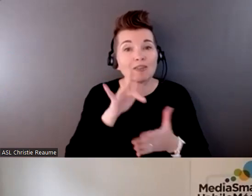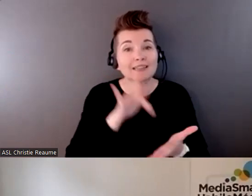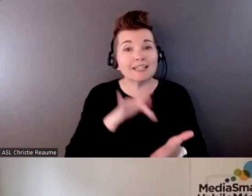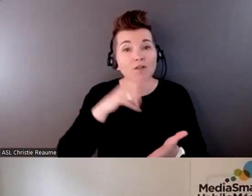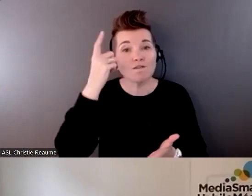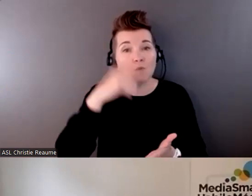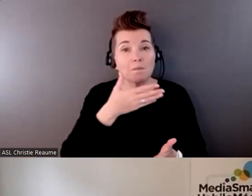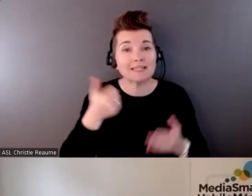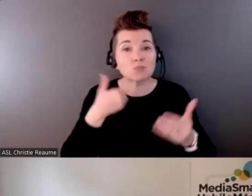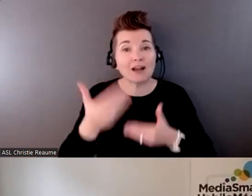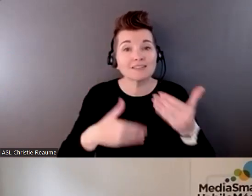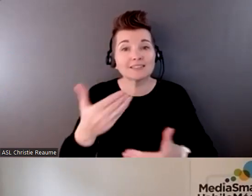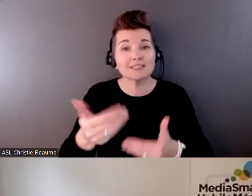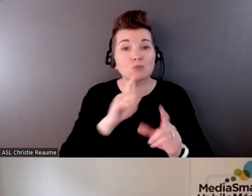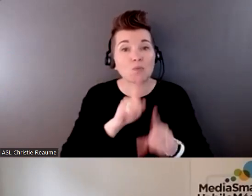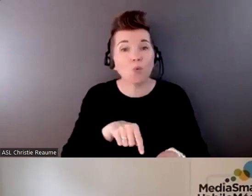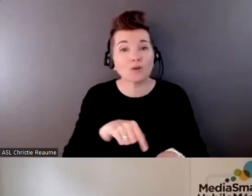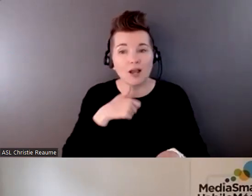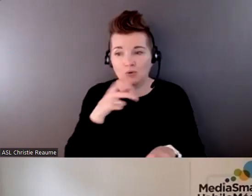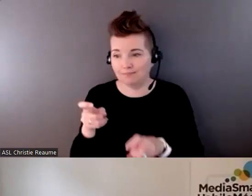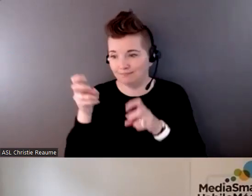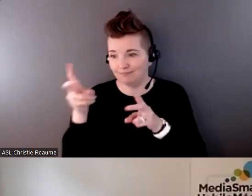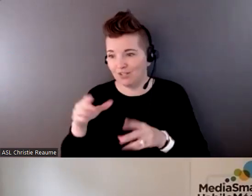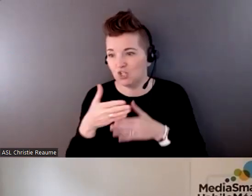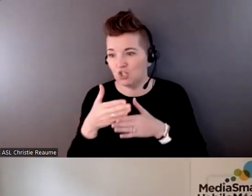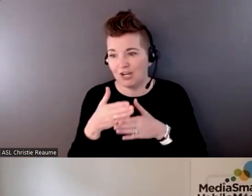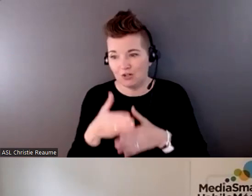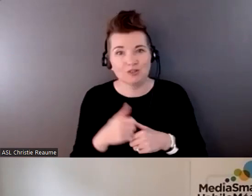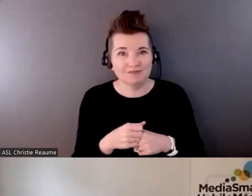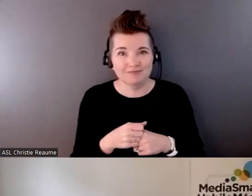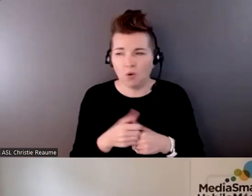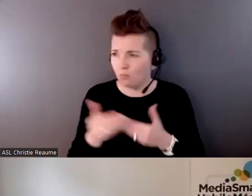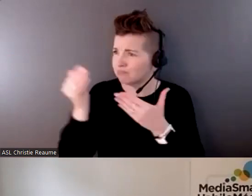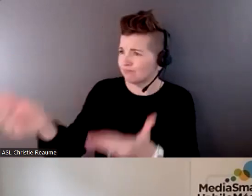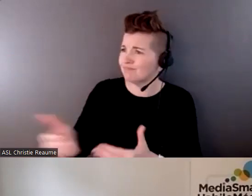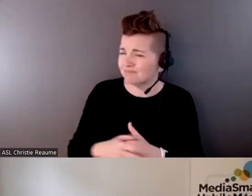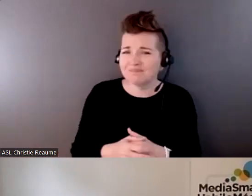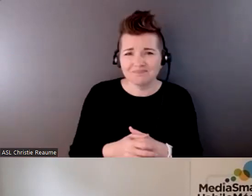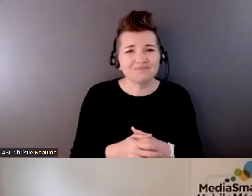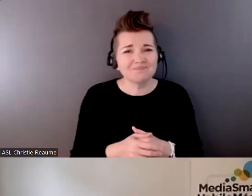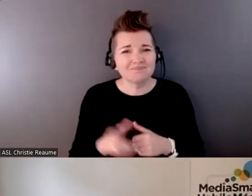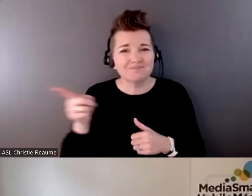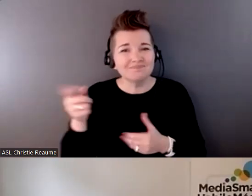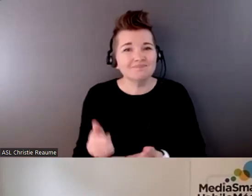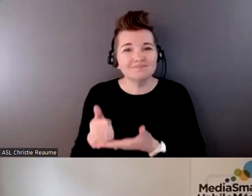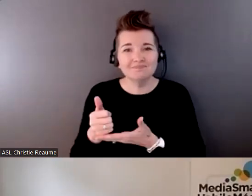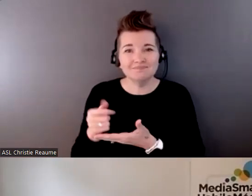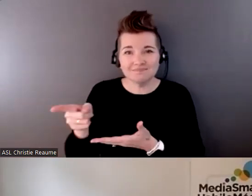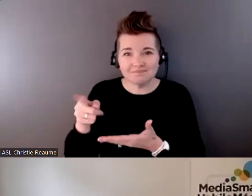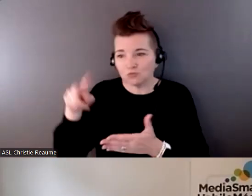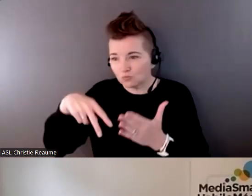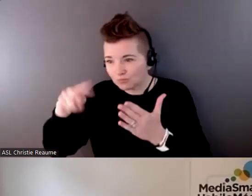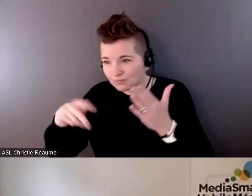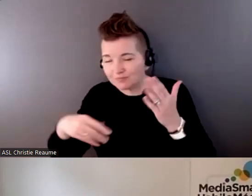people um but let's find out more about what's what they need to keep in mind if they're hoping to put something